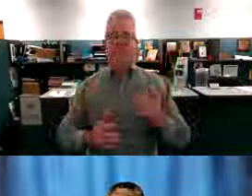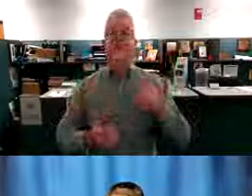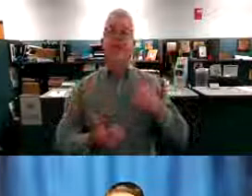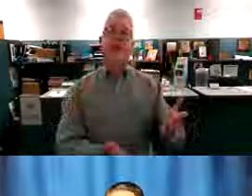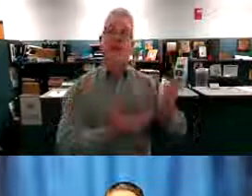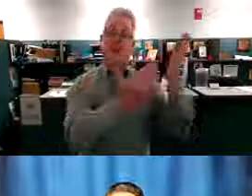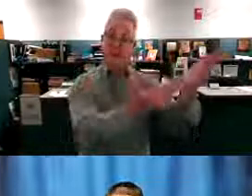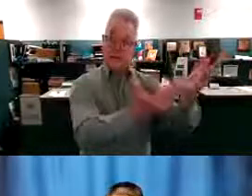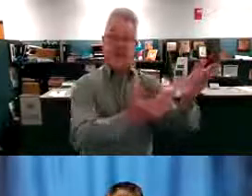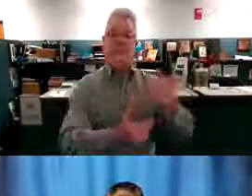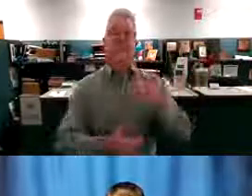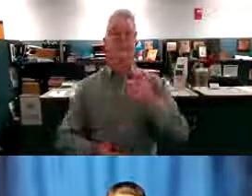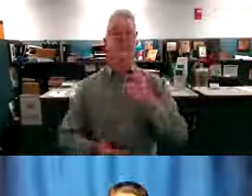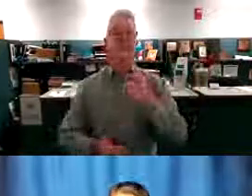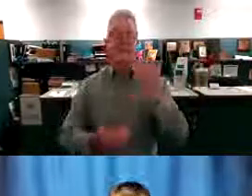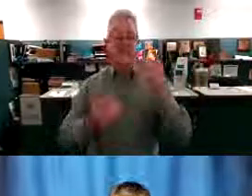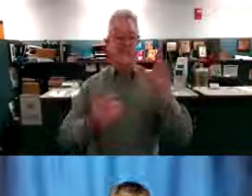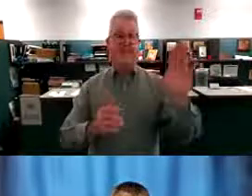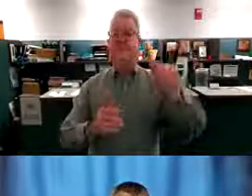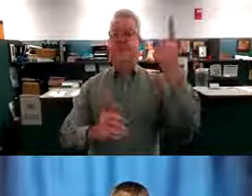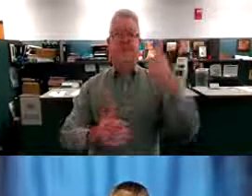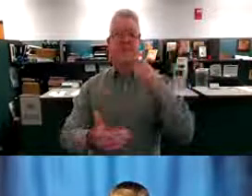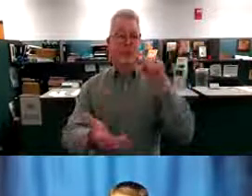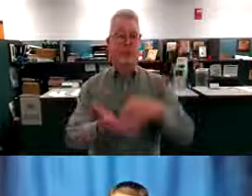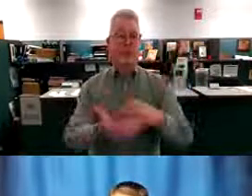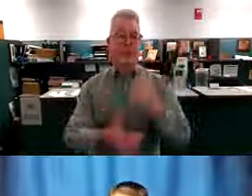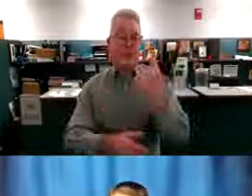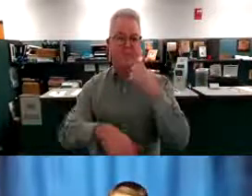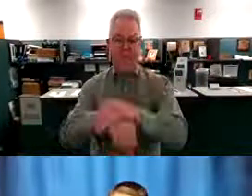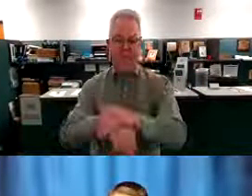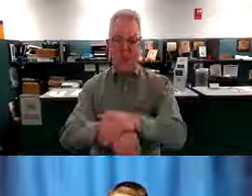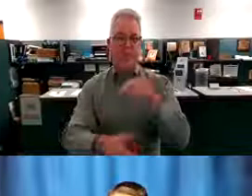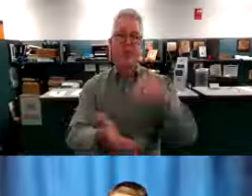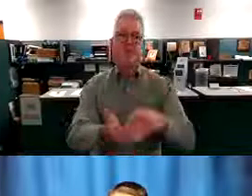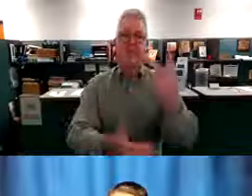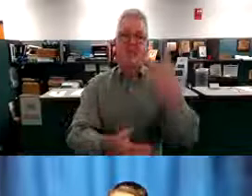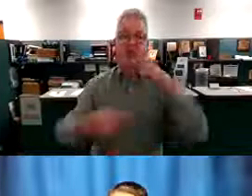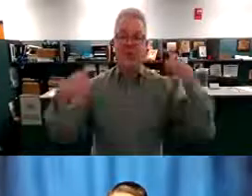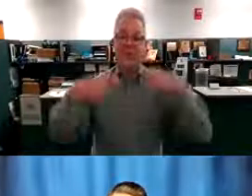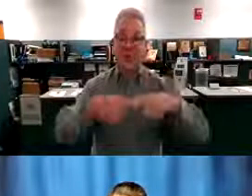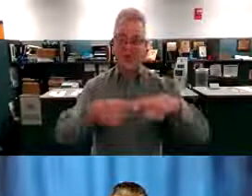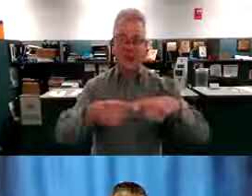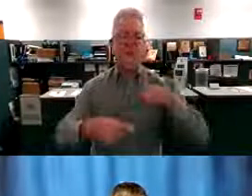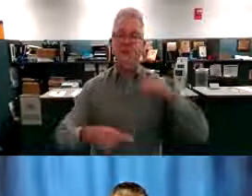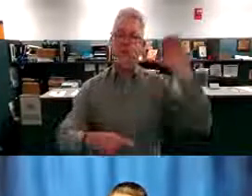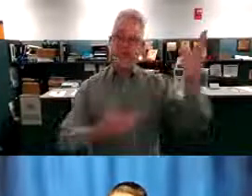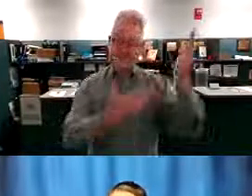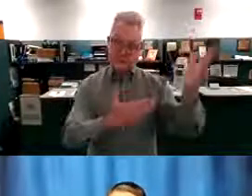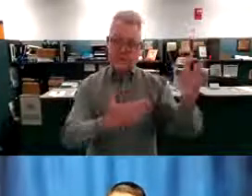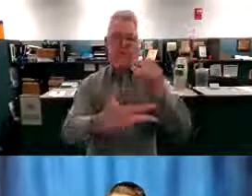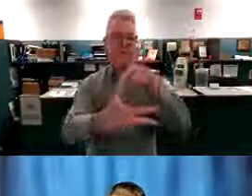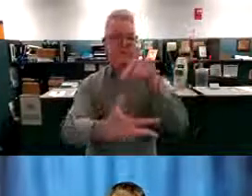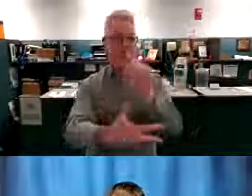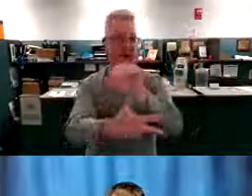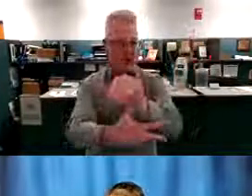them, and they said, okay, I see that. I made some suggestions. And I said, press 1 for English, press 2